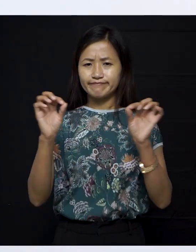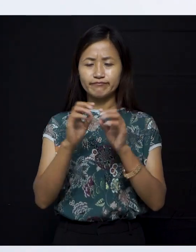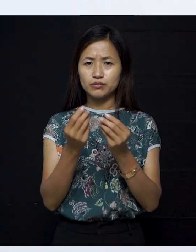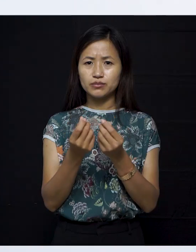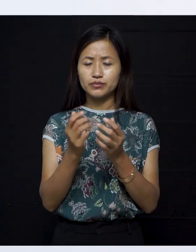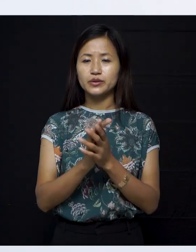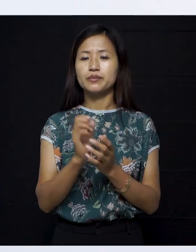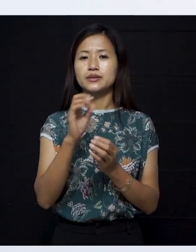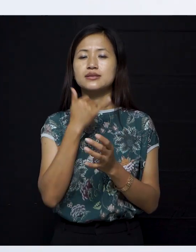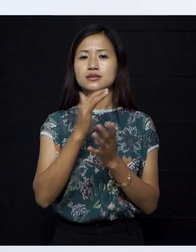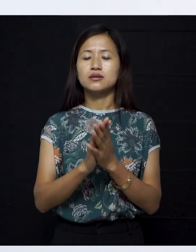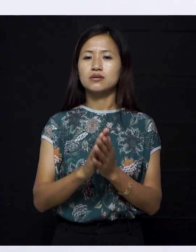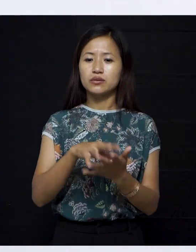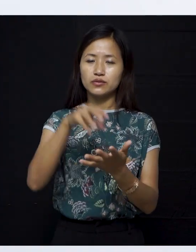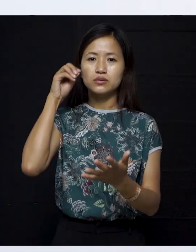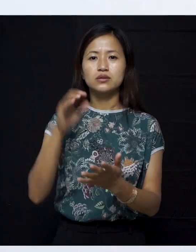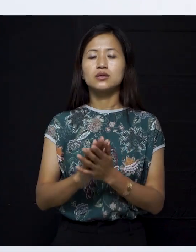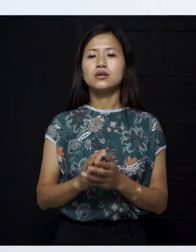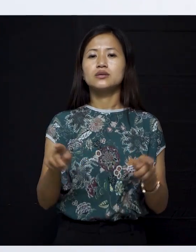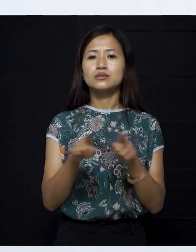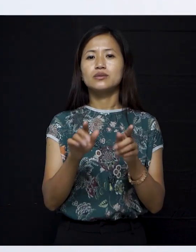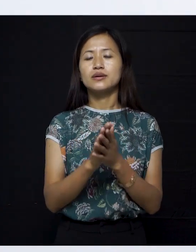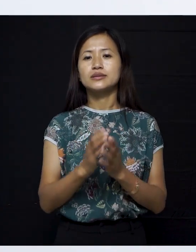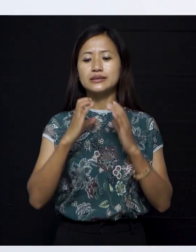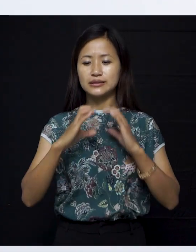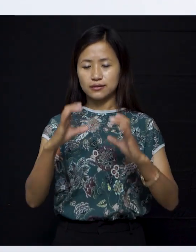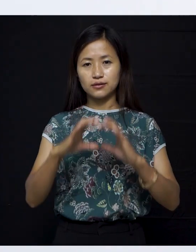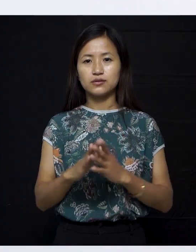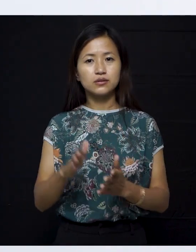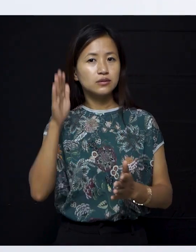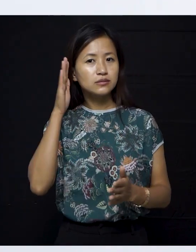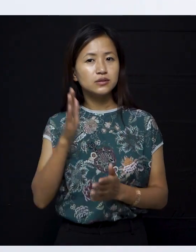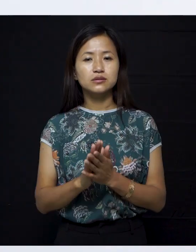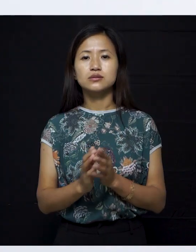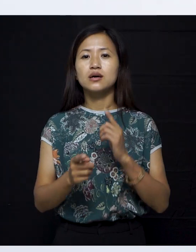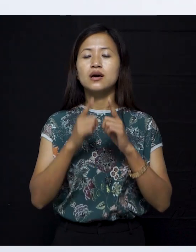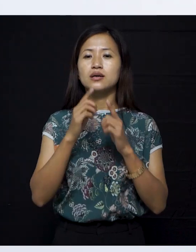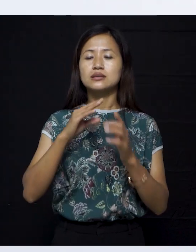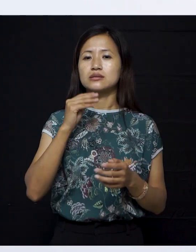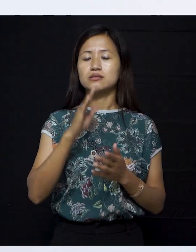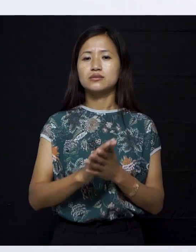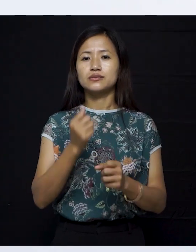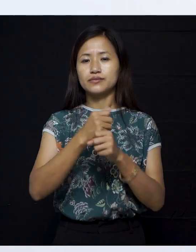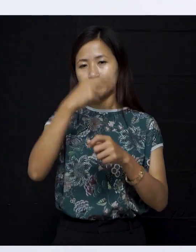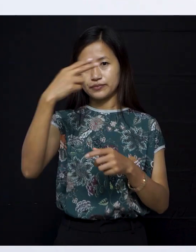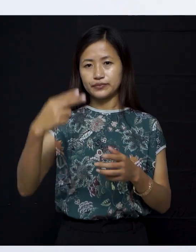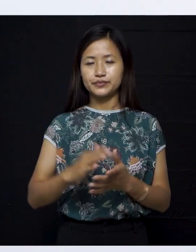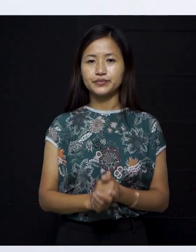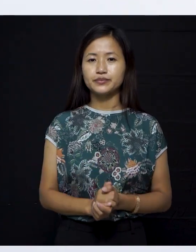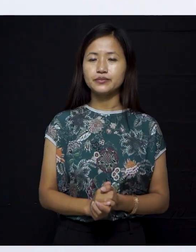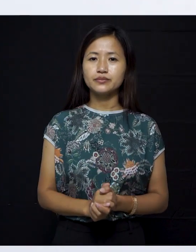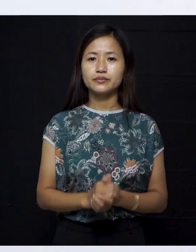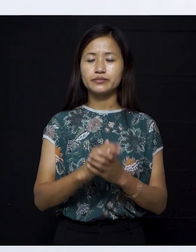daily usage, you have to learn, as well as you have to be very careful in listening to the explanations of grammar.